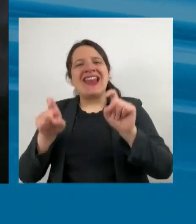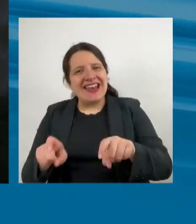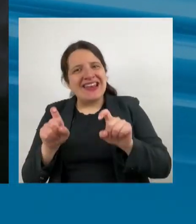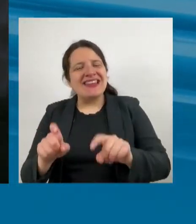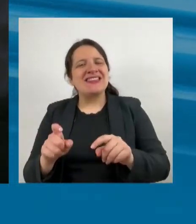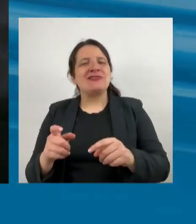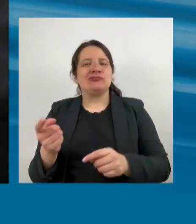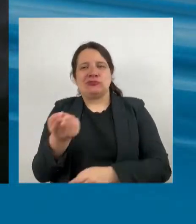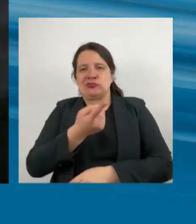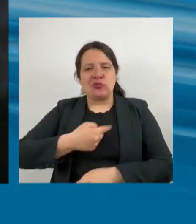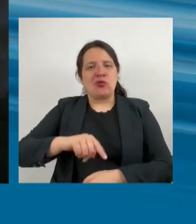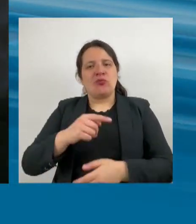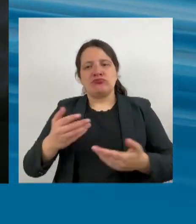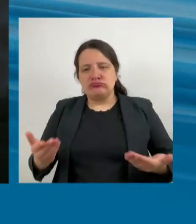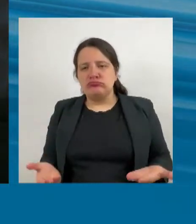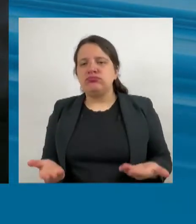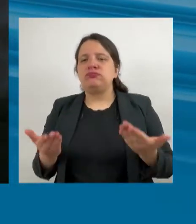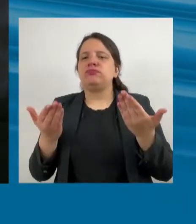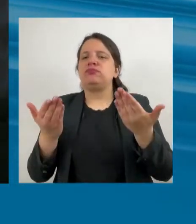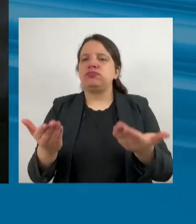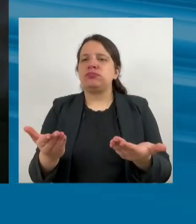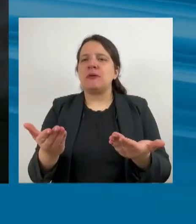that's so necessary